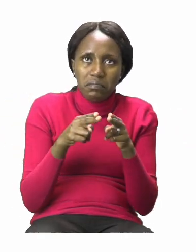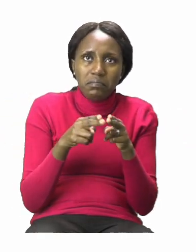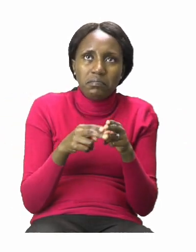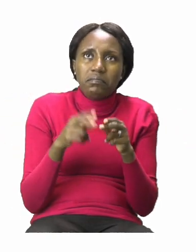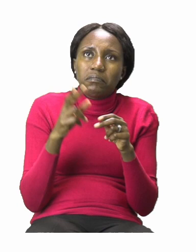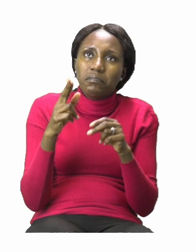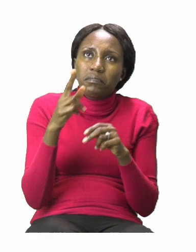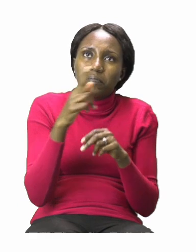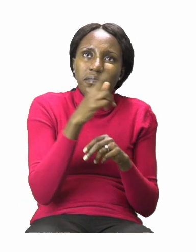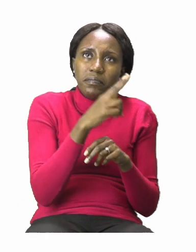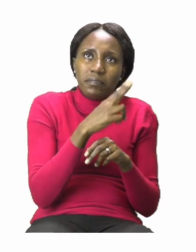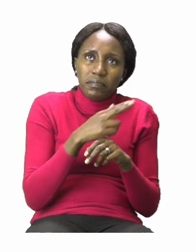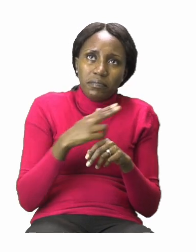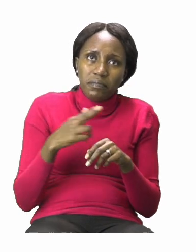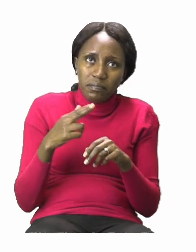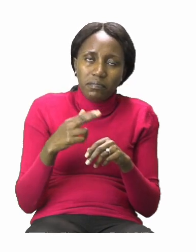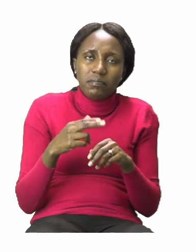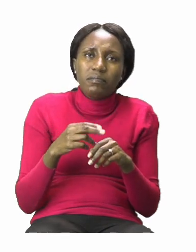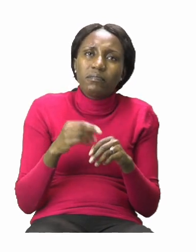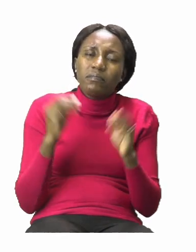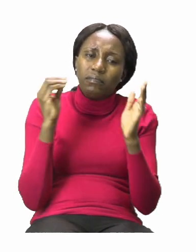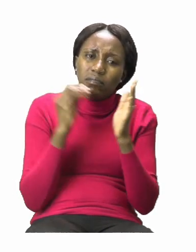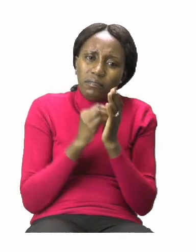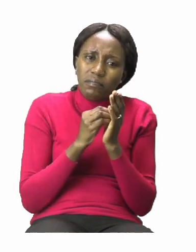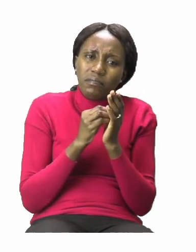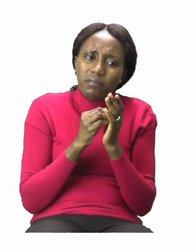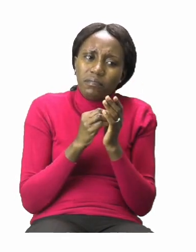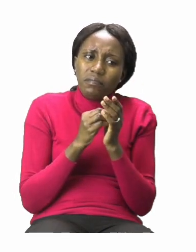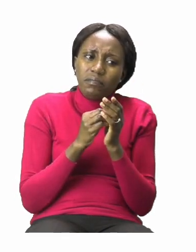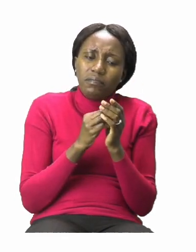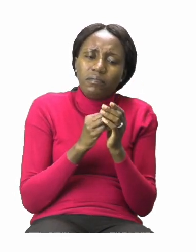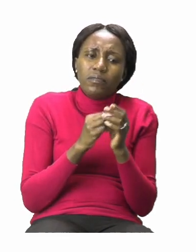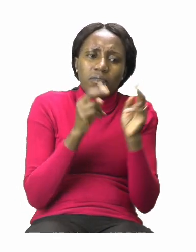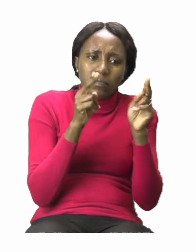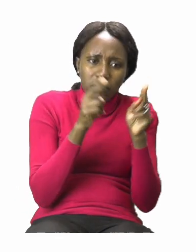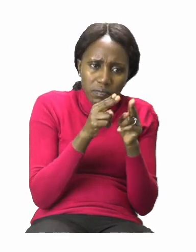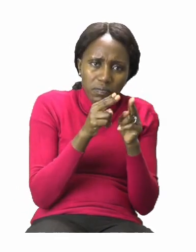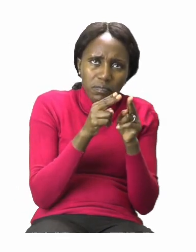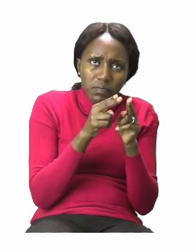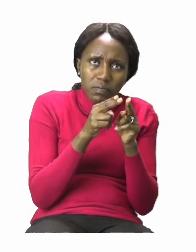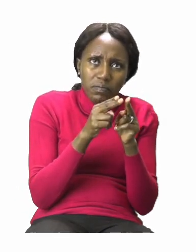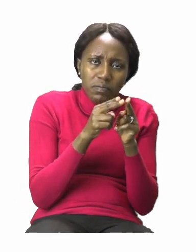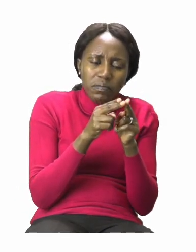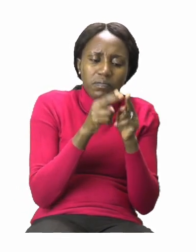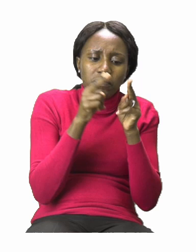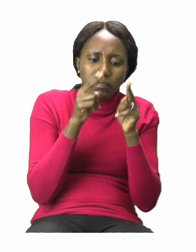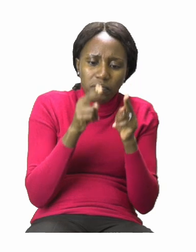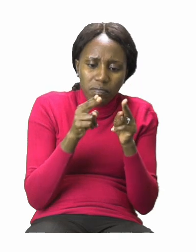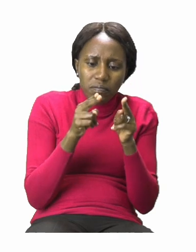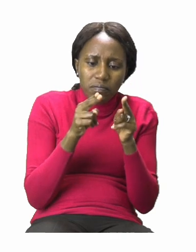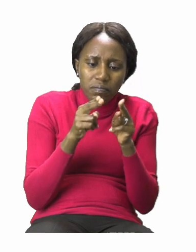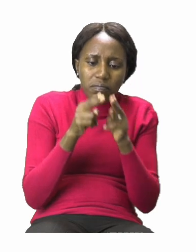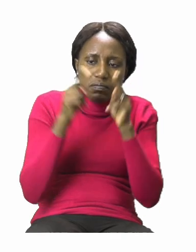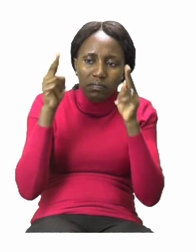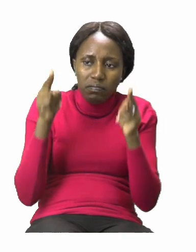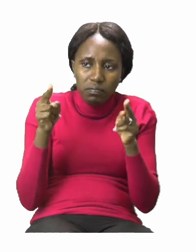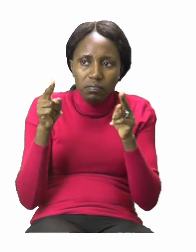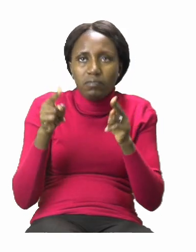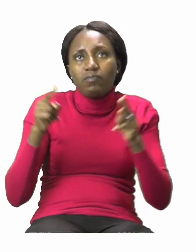cards and arrange them from the shortest to the